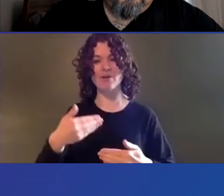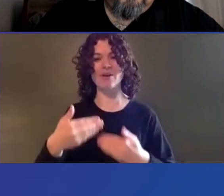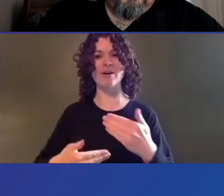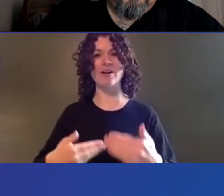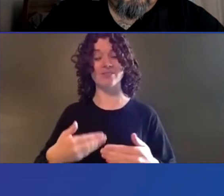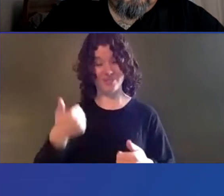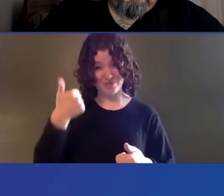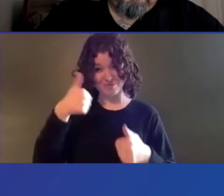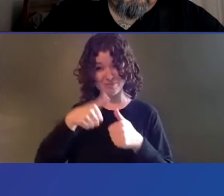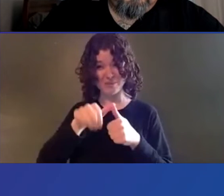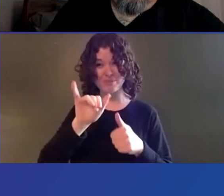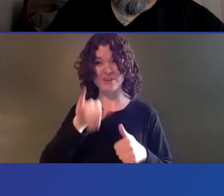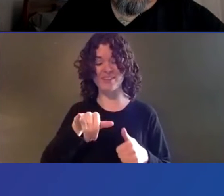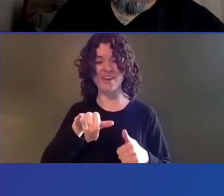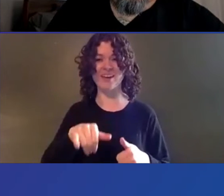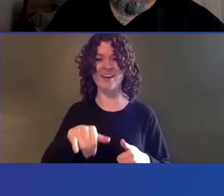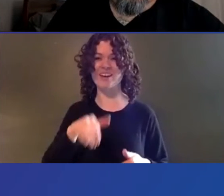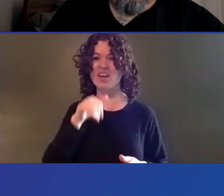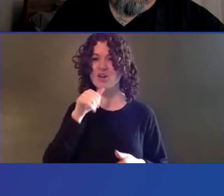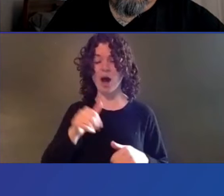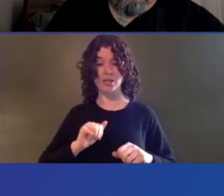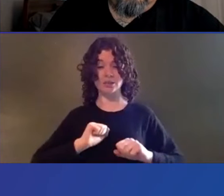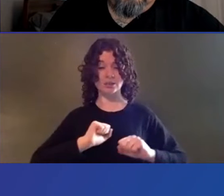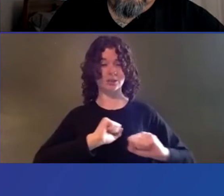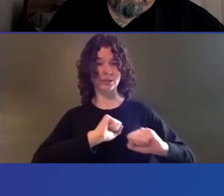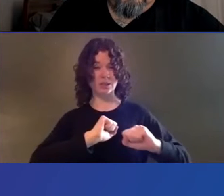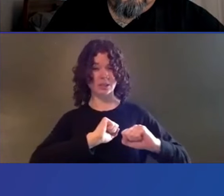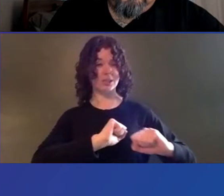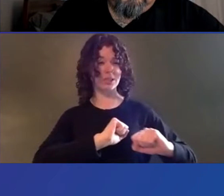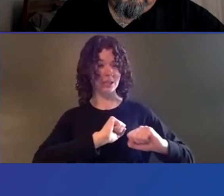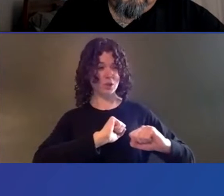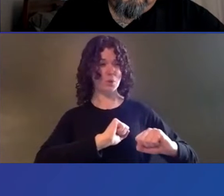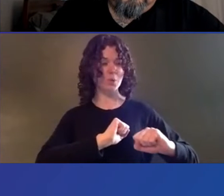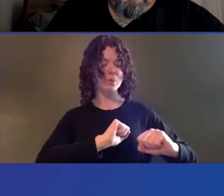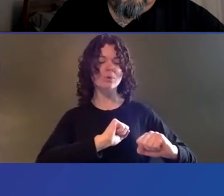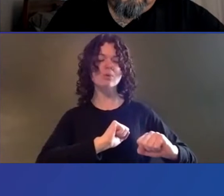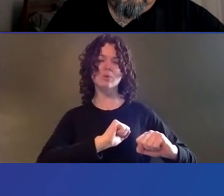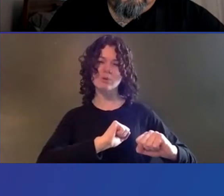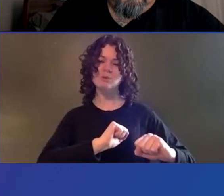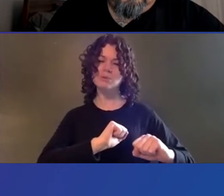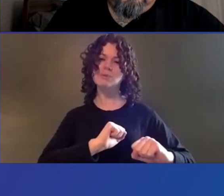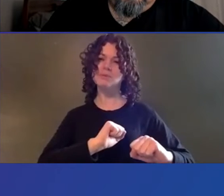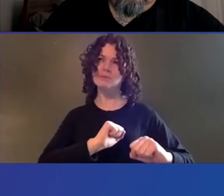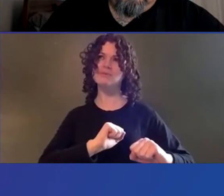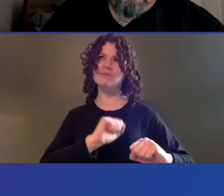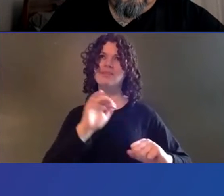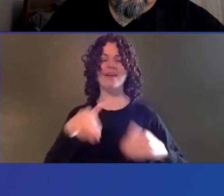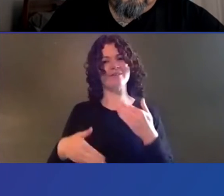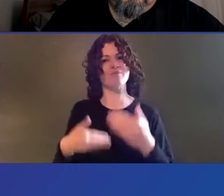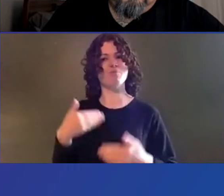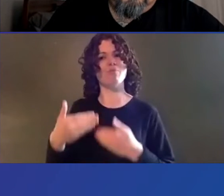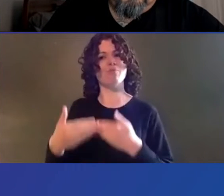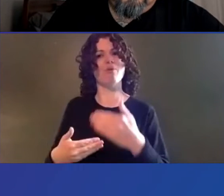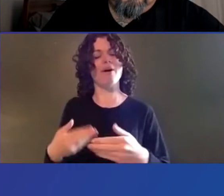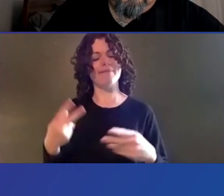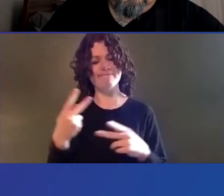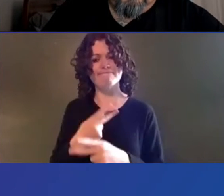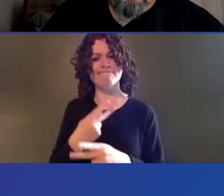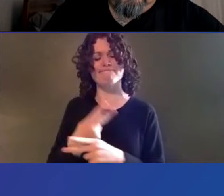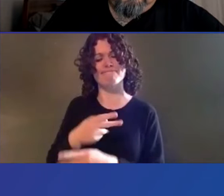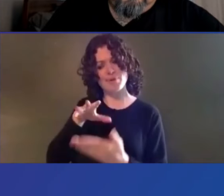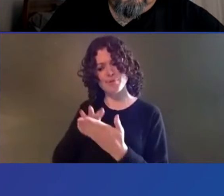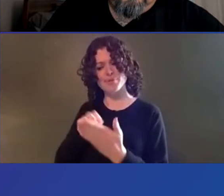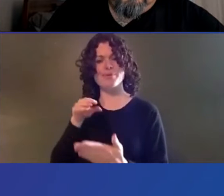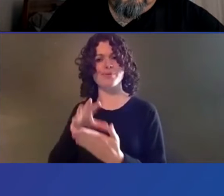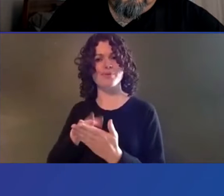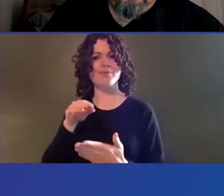it, which is something that I'm still actively learning as someone who is still figuring out the best way